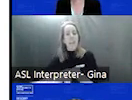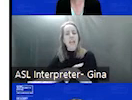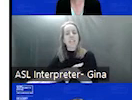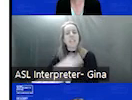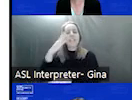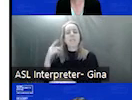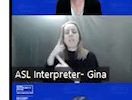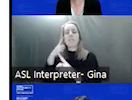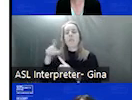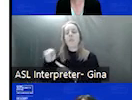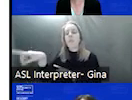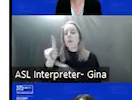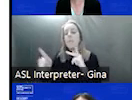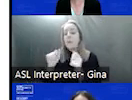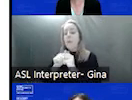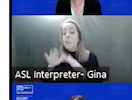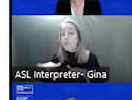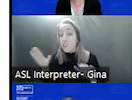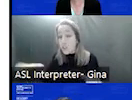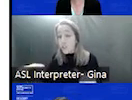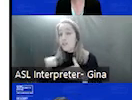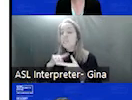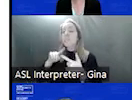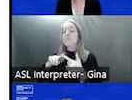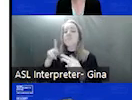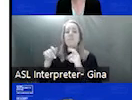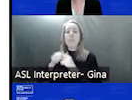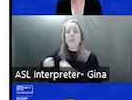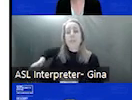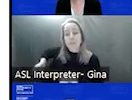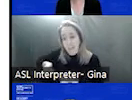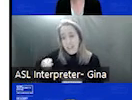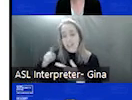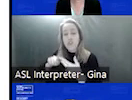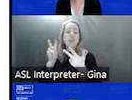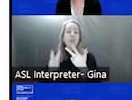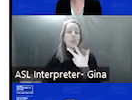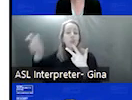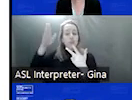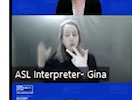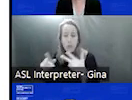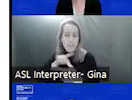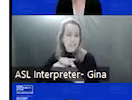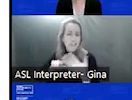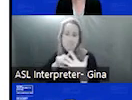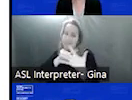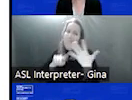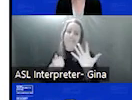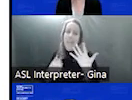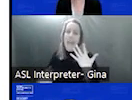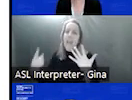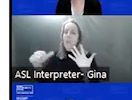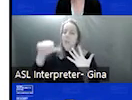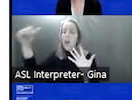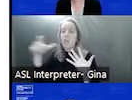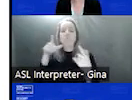for people with luggage, tourists, and anybody else that would also benefit